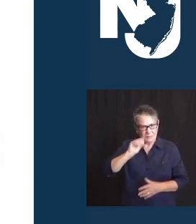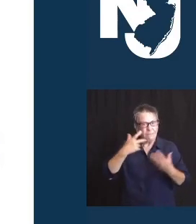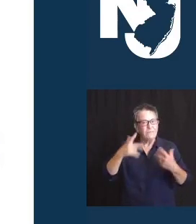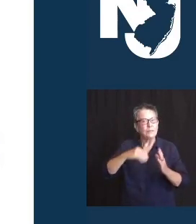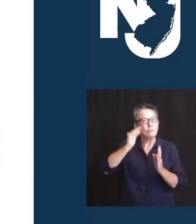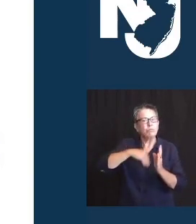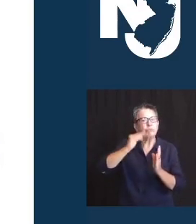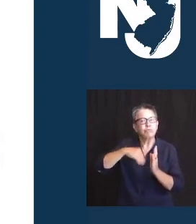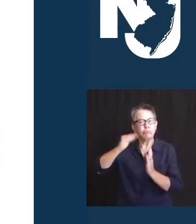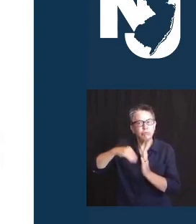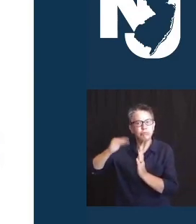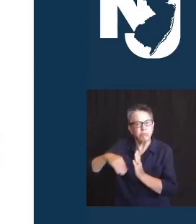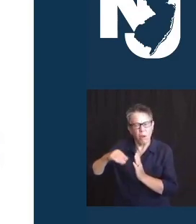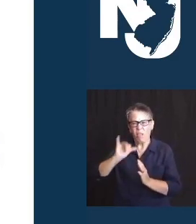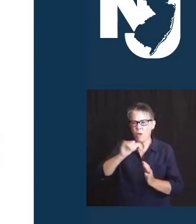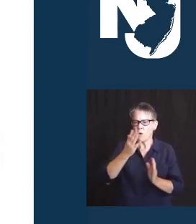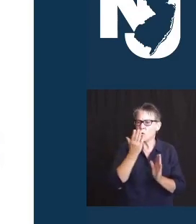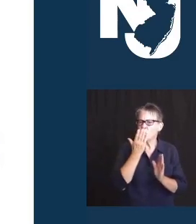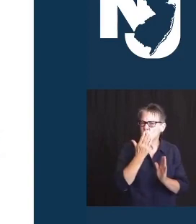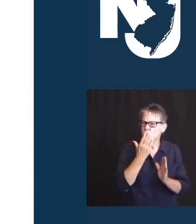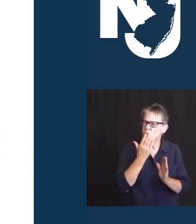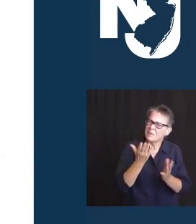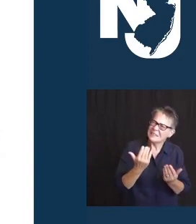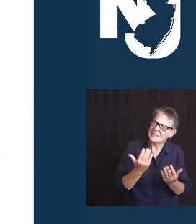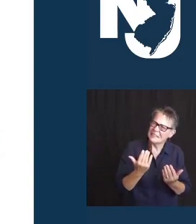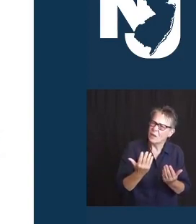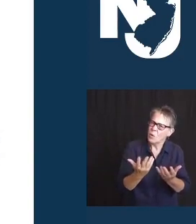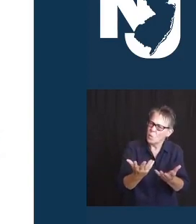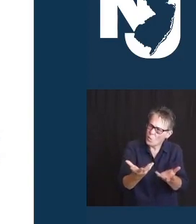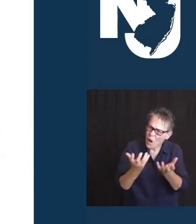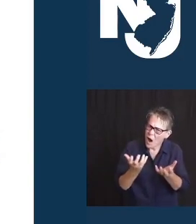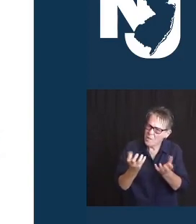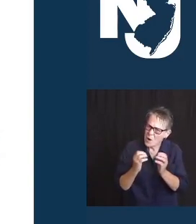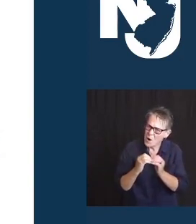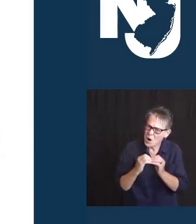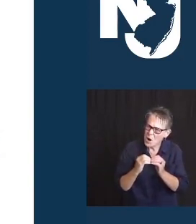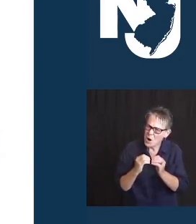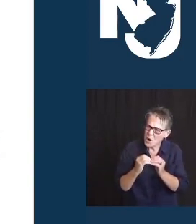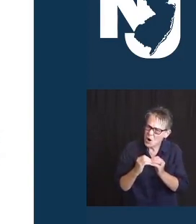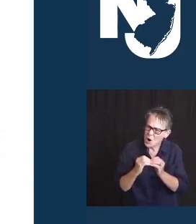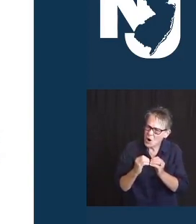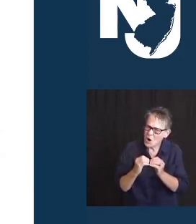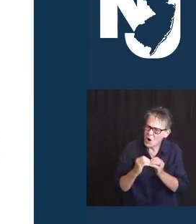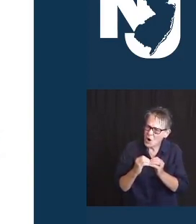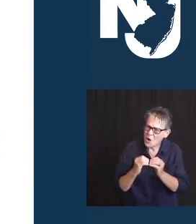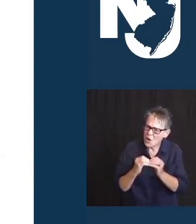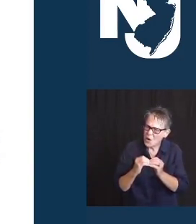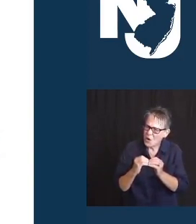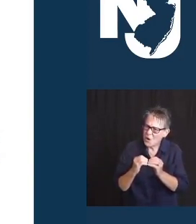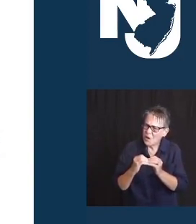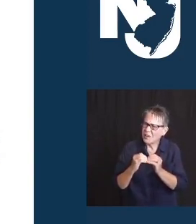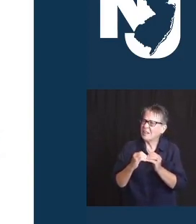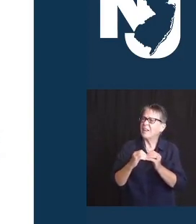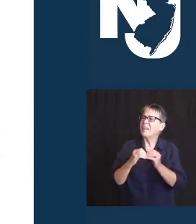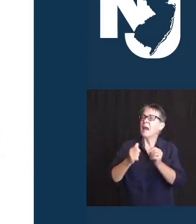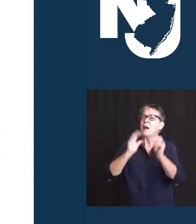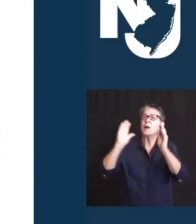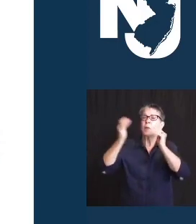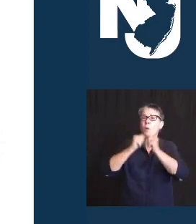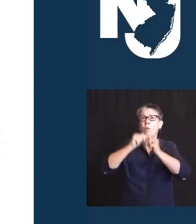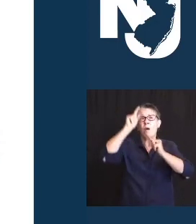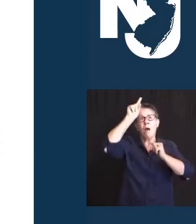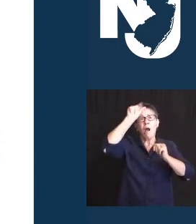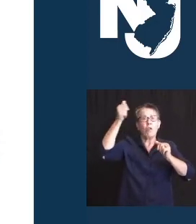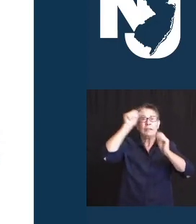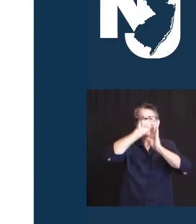we're only good enough to rank 21st among all states in responding. We need everyone to be counted.